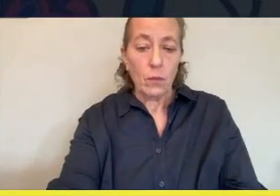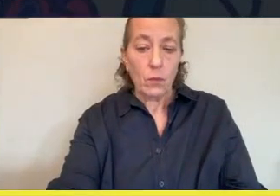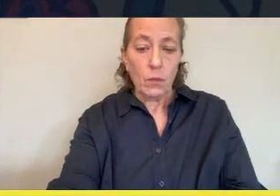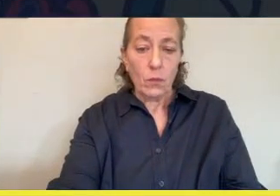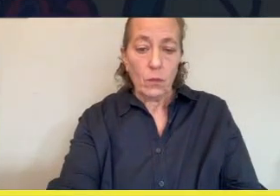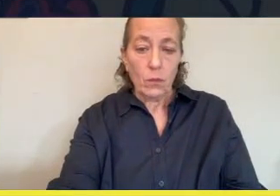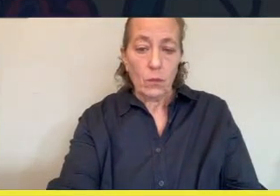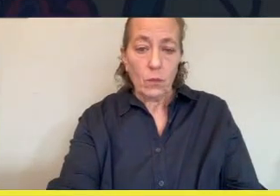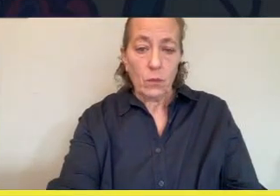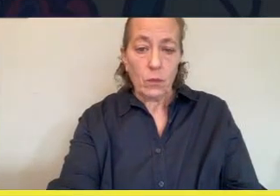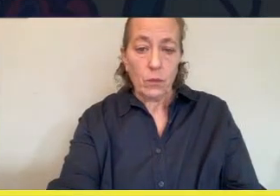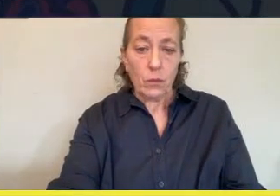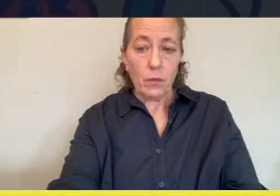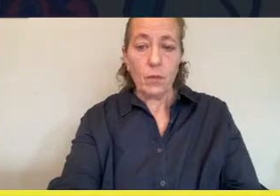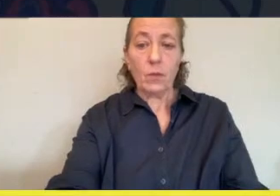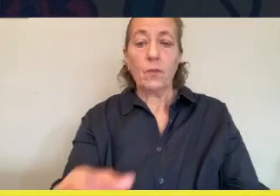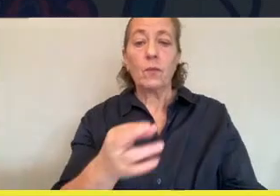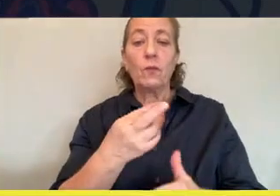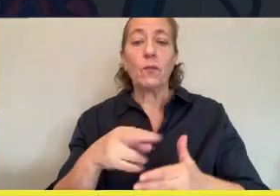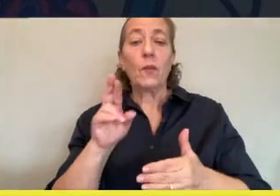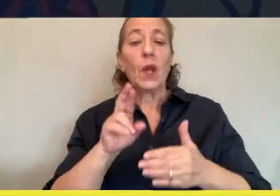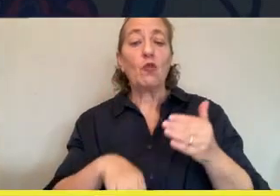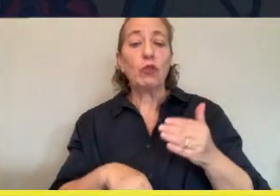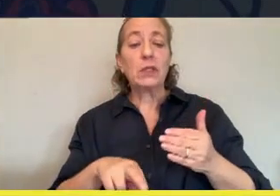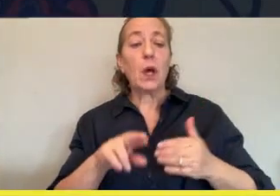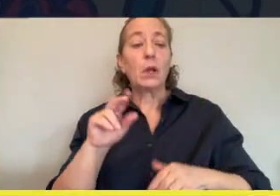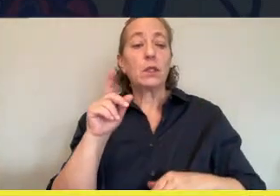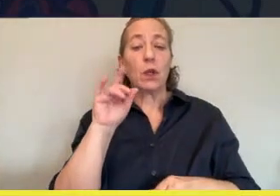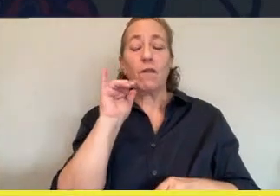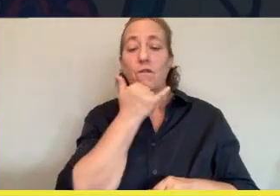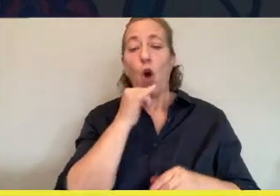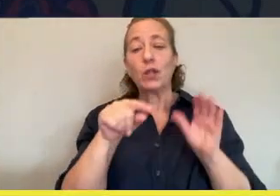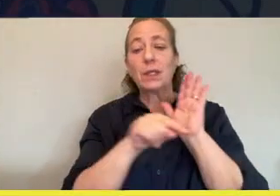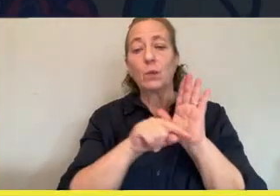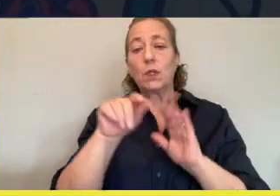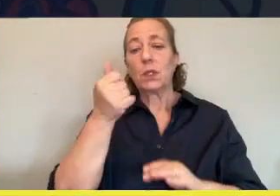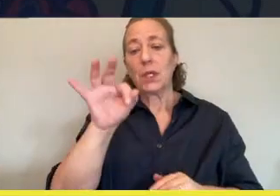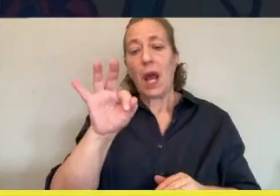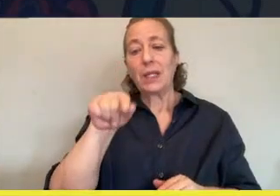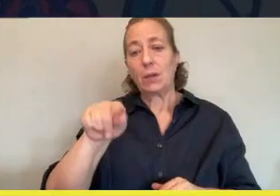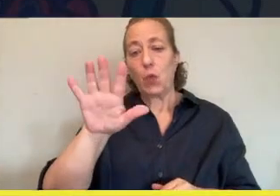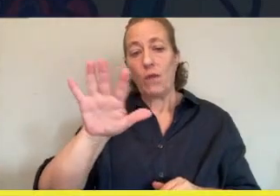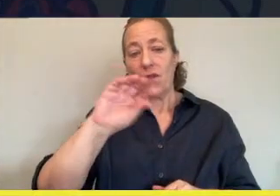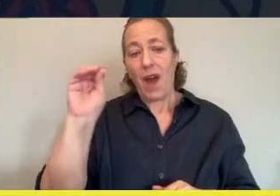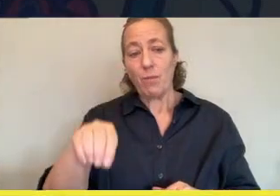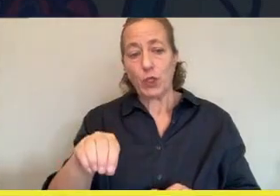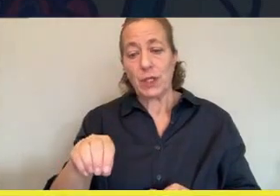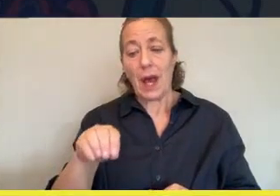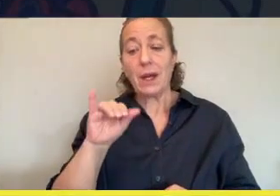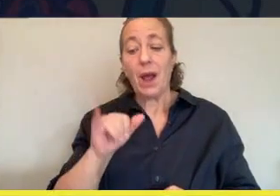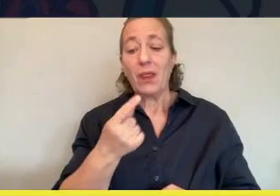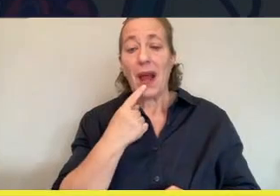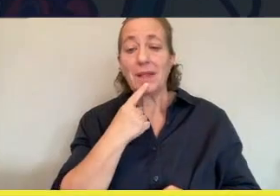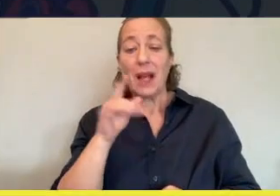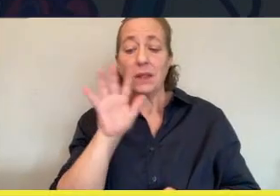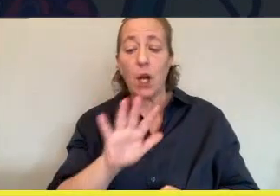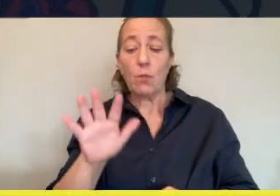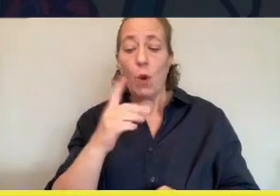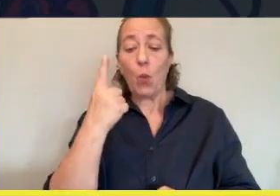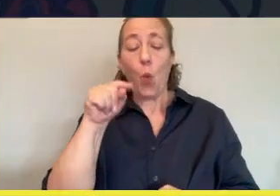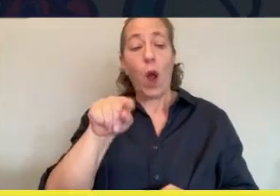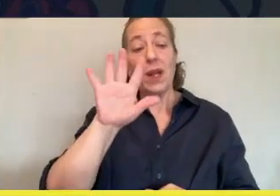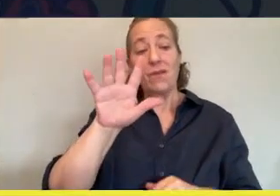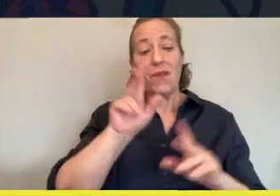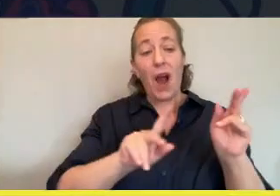the ACS-6, the overall full false negative rate was 19.5%. This says that approximately 1 in 5 people